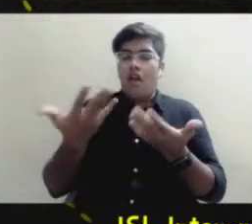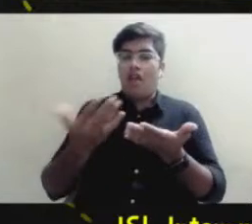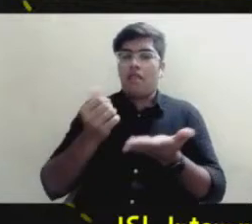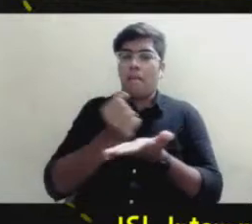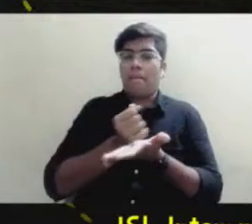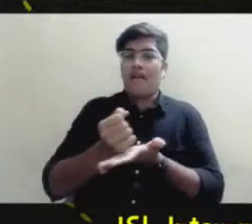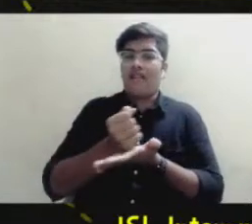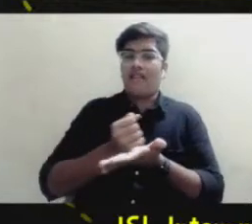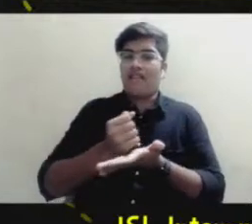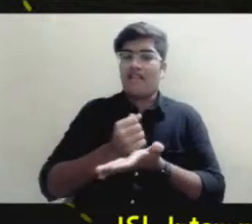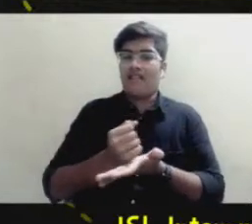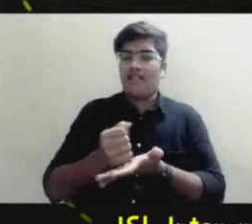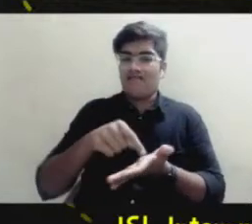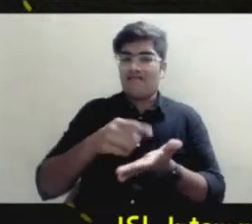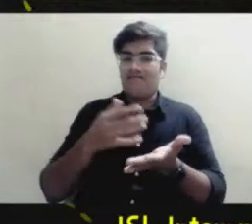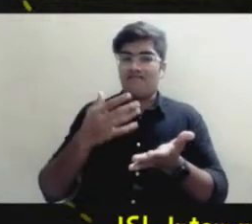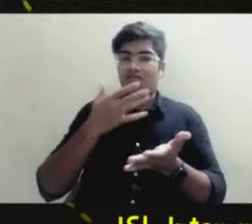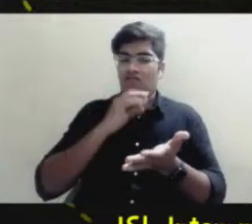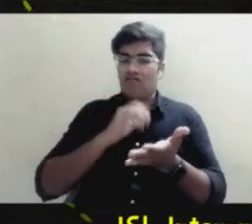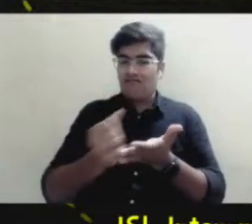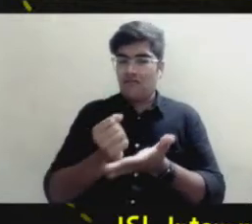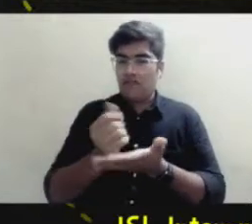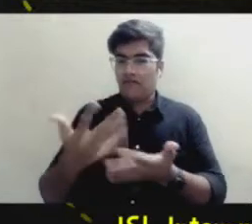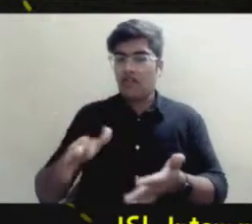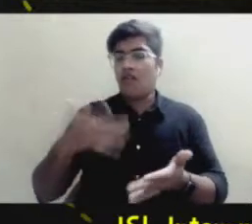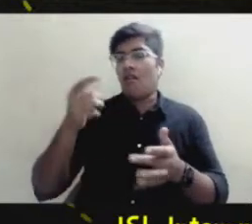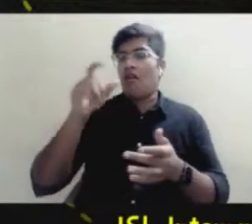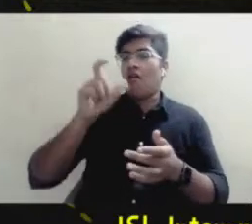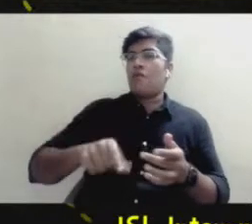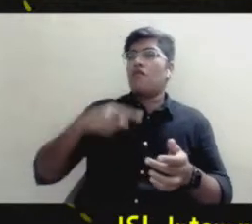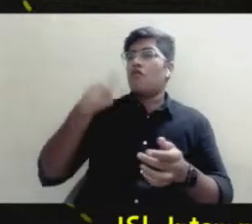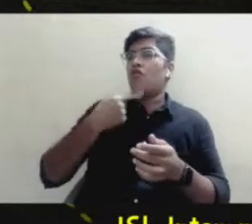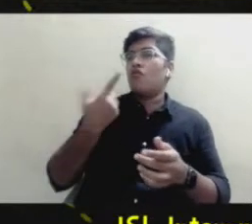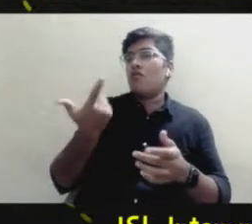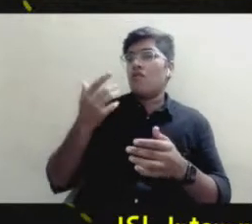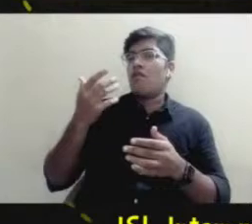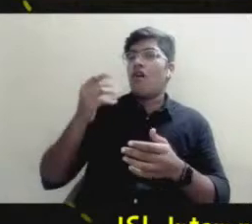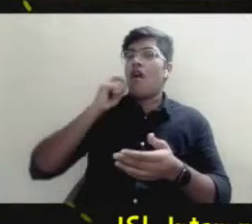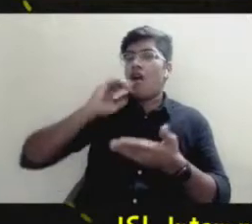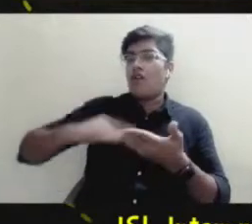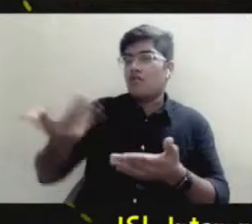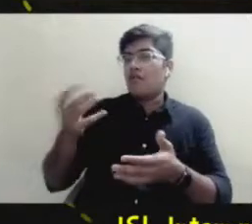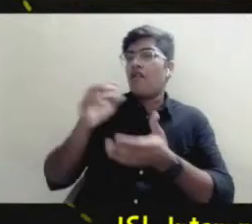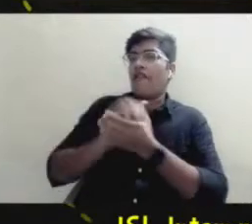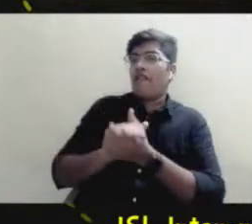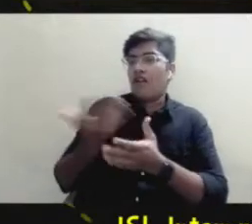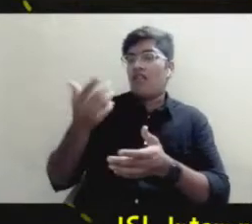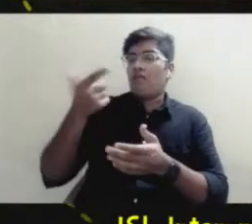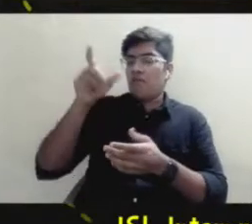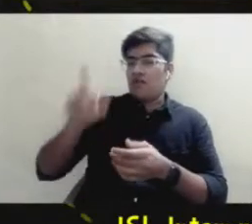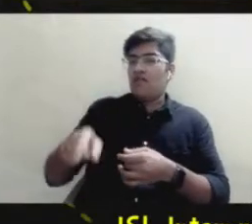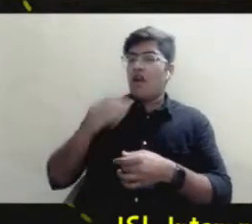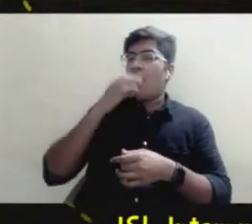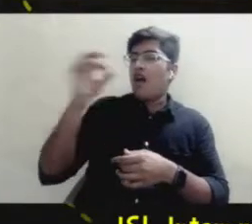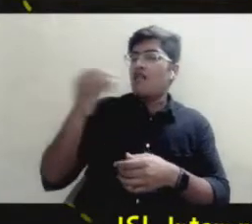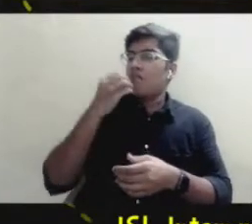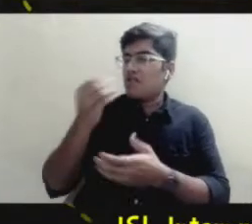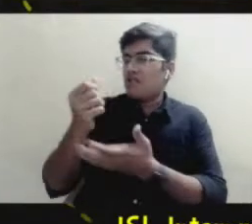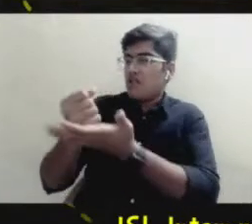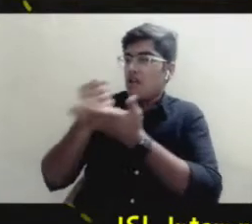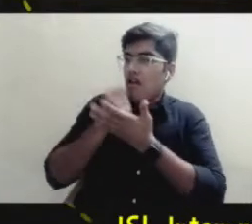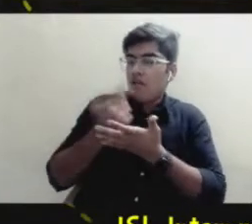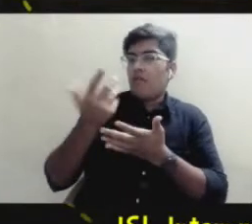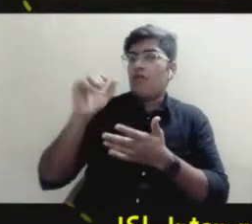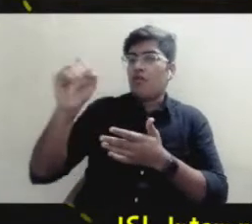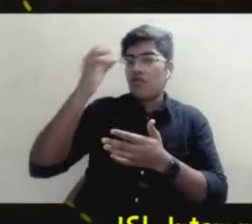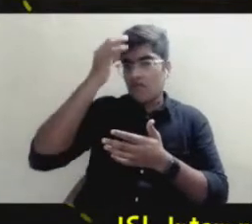and she asks somebody who could be a lover, a spouse, maybe just a friend, to come and help her remove the lock